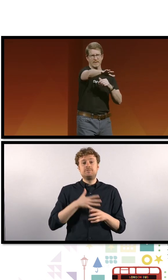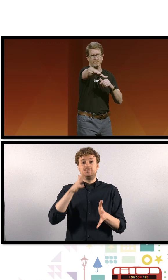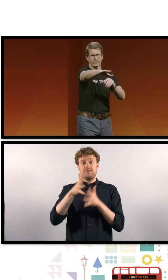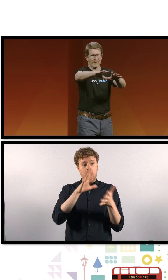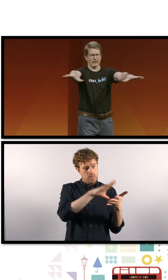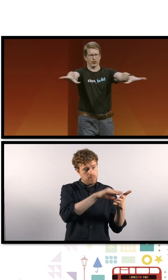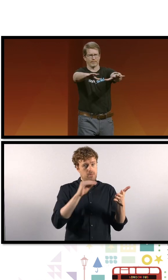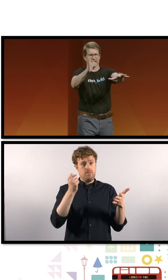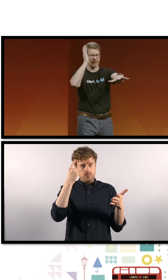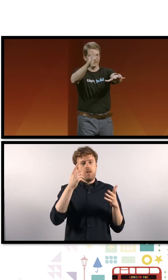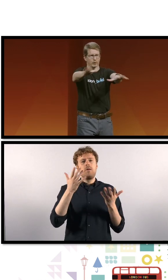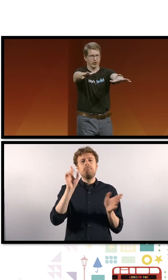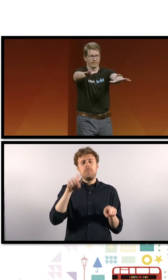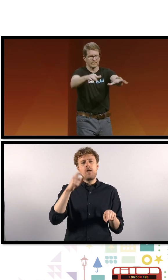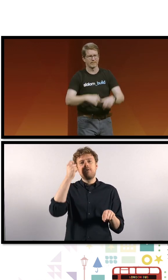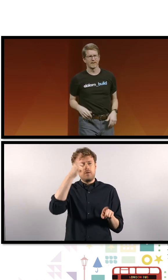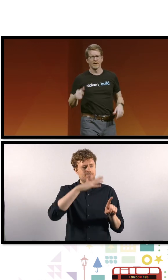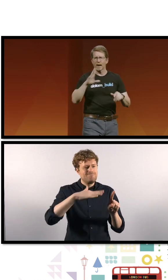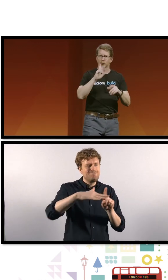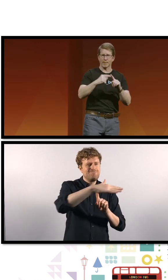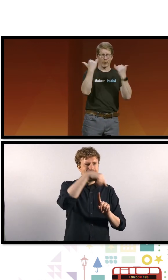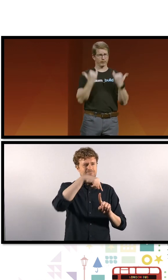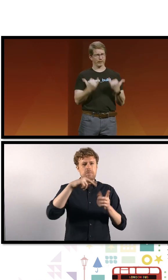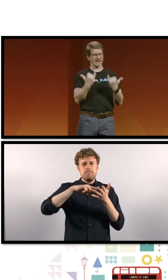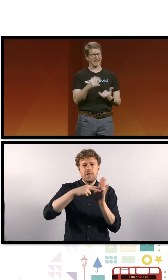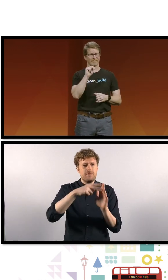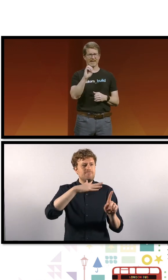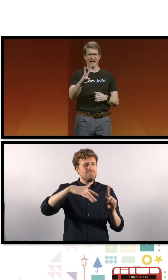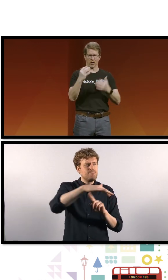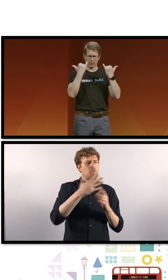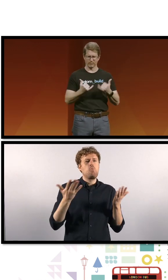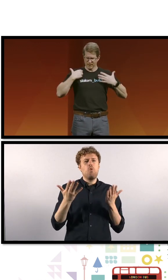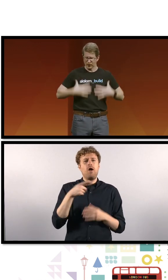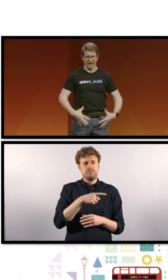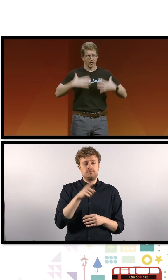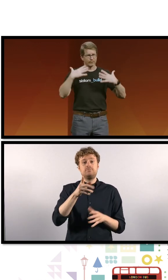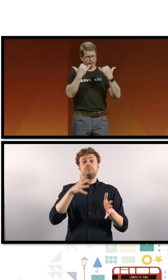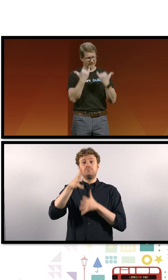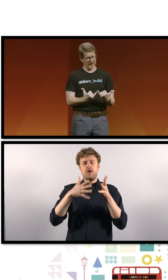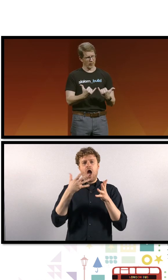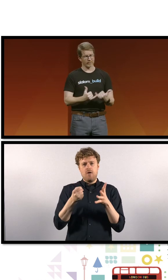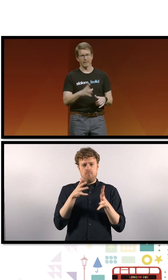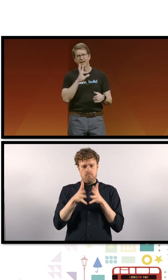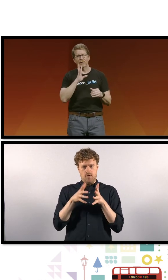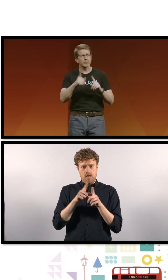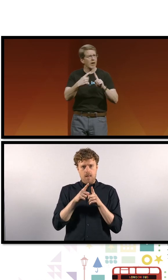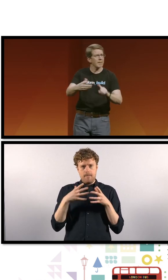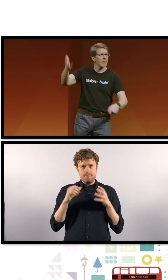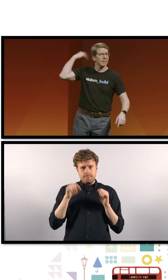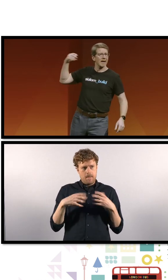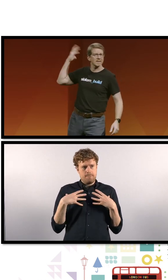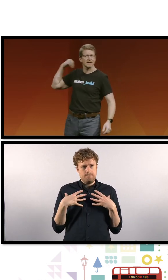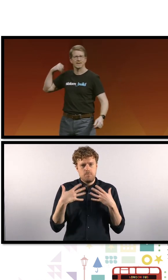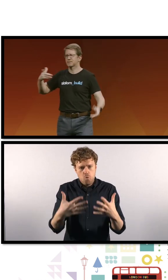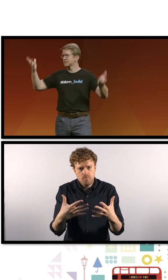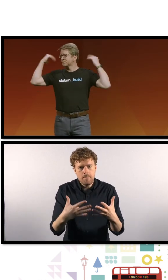be out here in front of me. If I'm talking about the present, it's right here, closer to my body. And